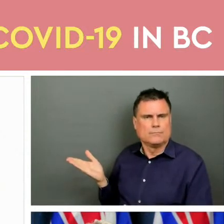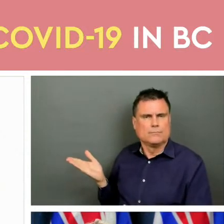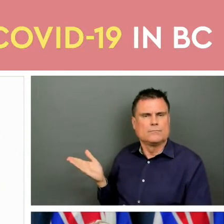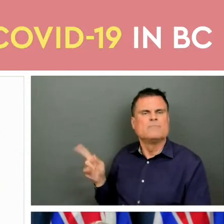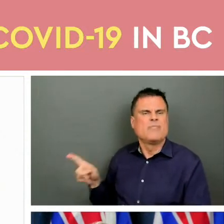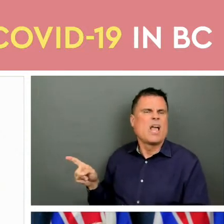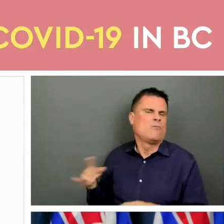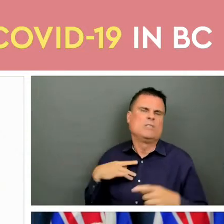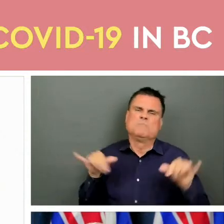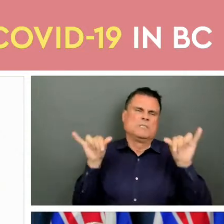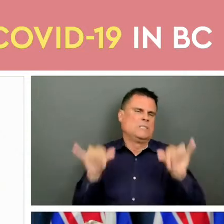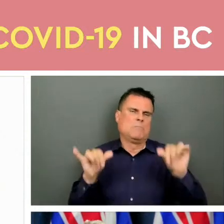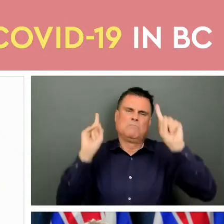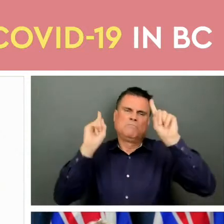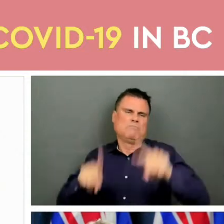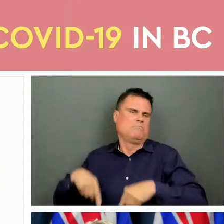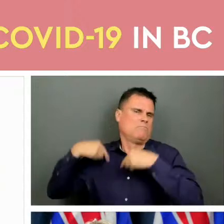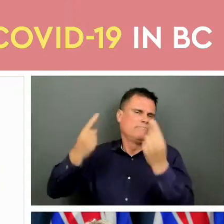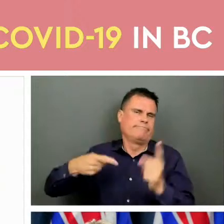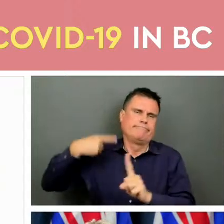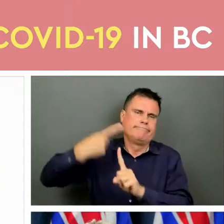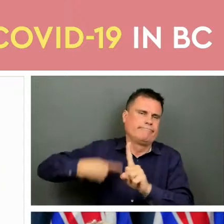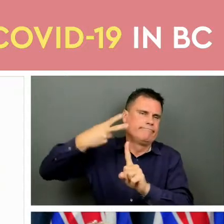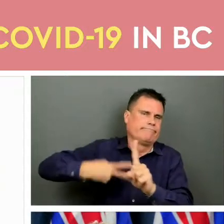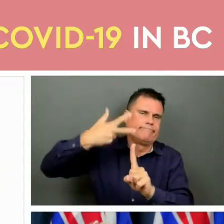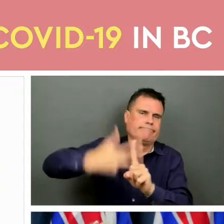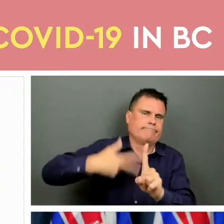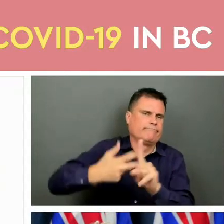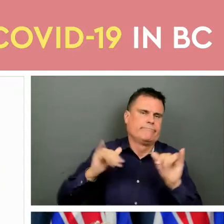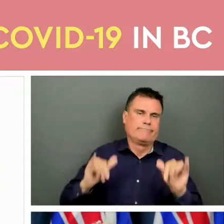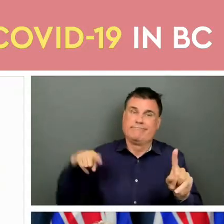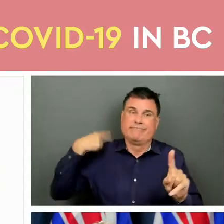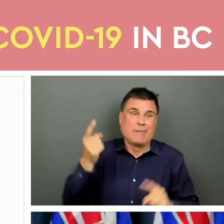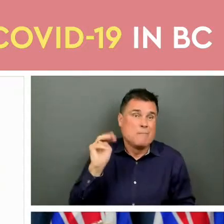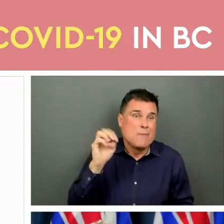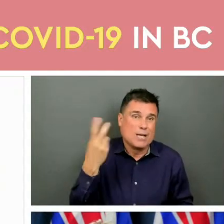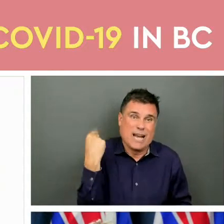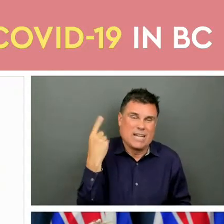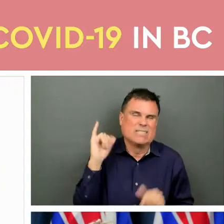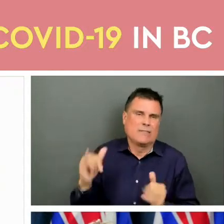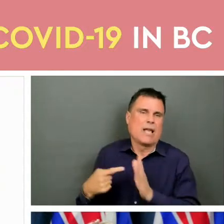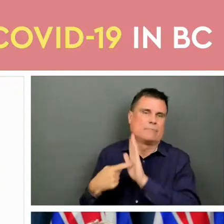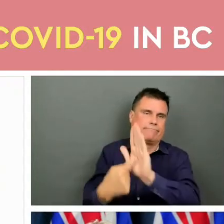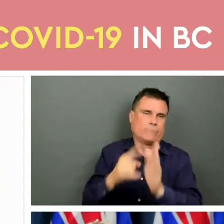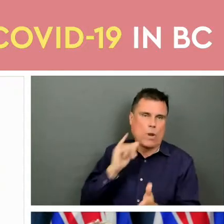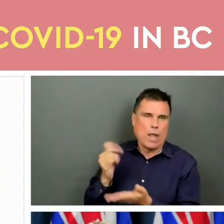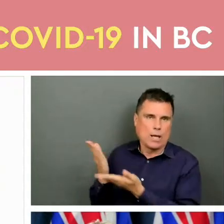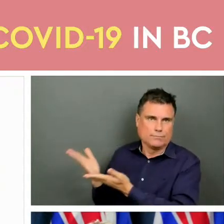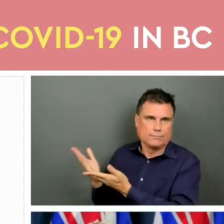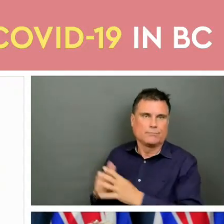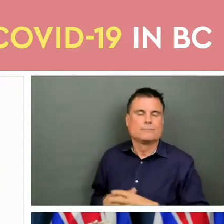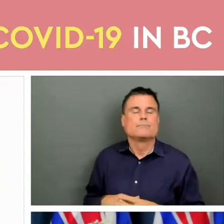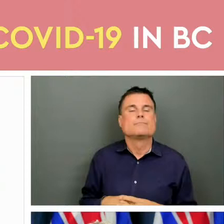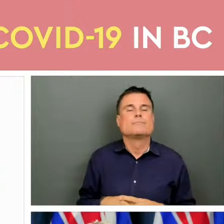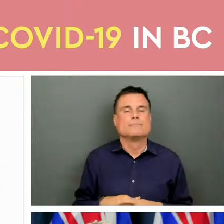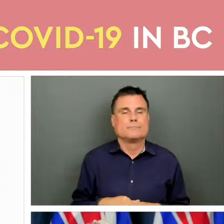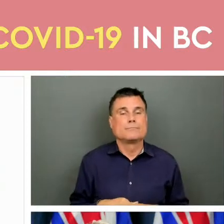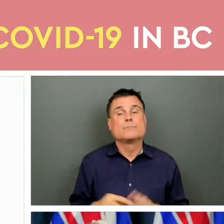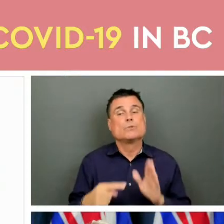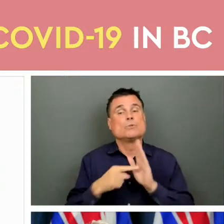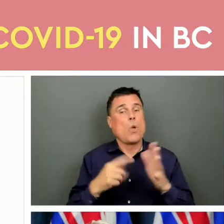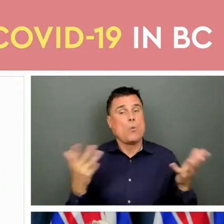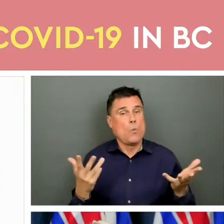giving monthly since March of last year. And it really does show, this is cumulative, so it